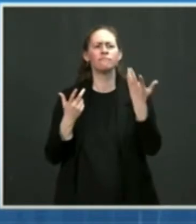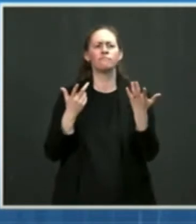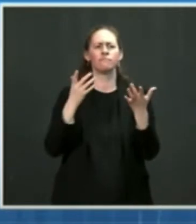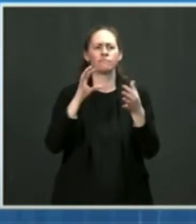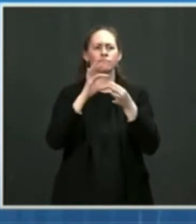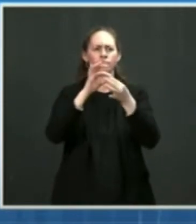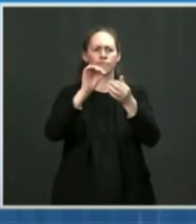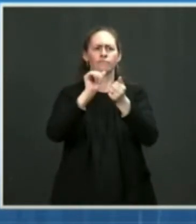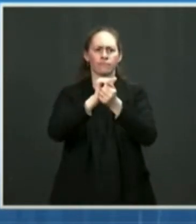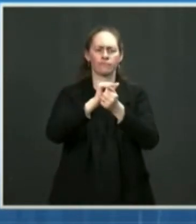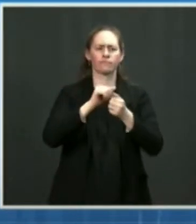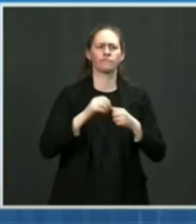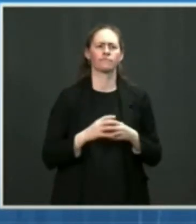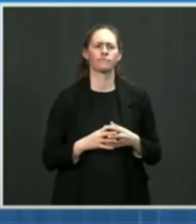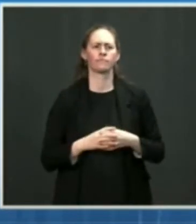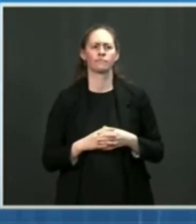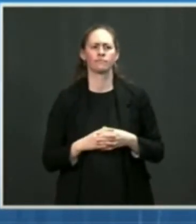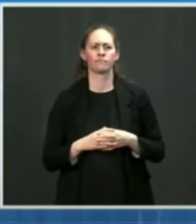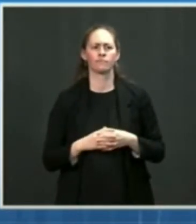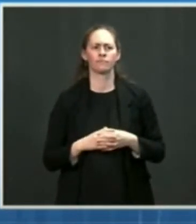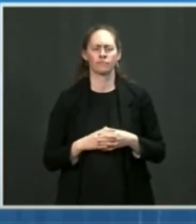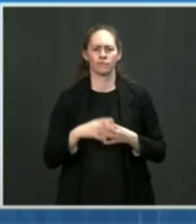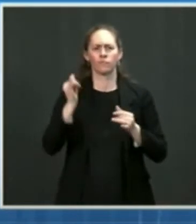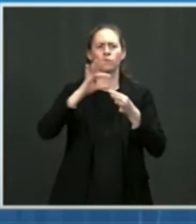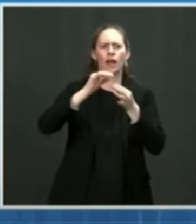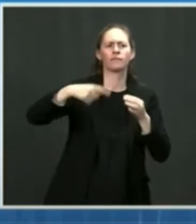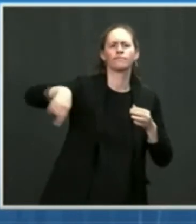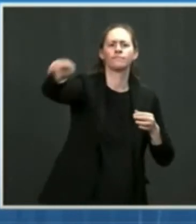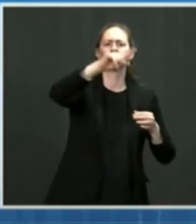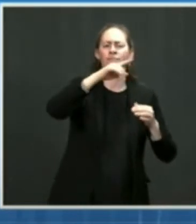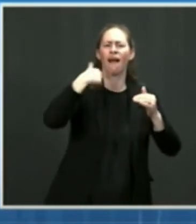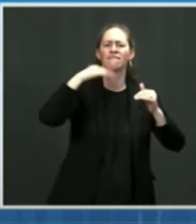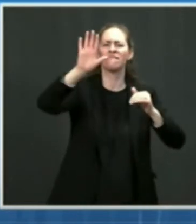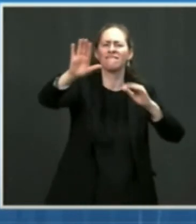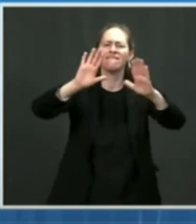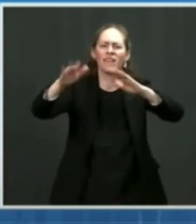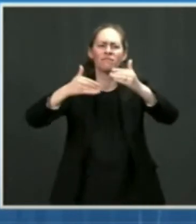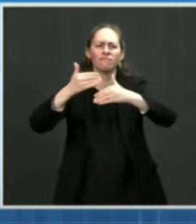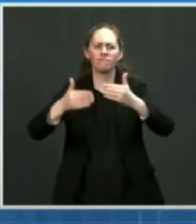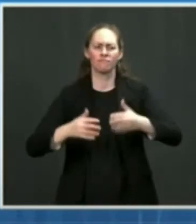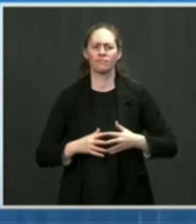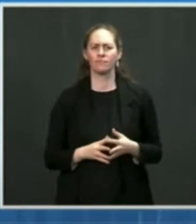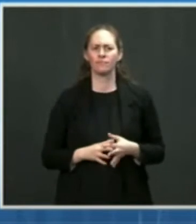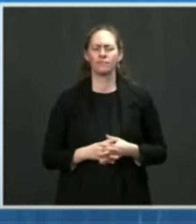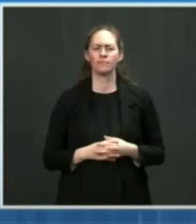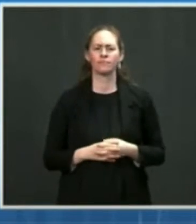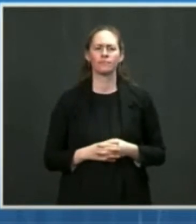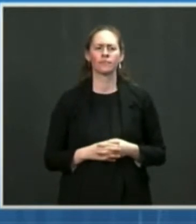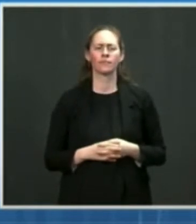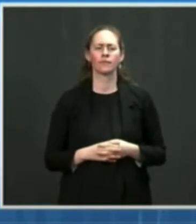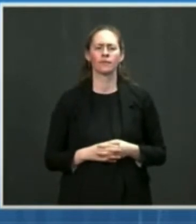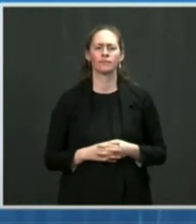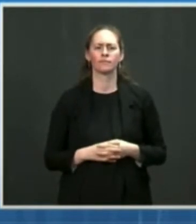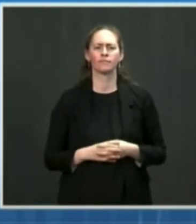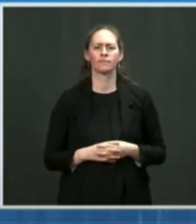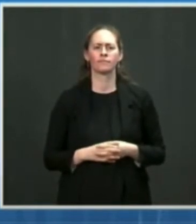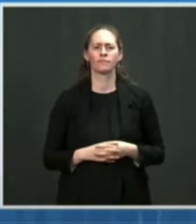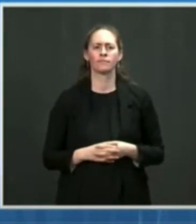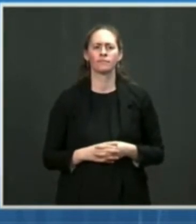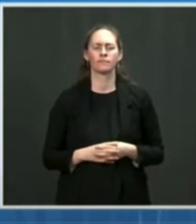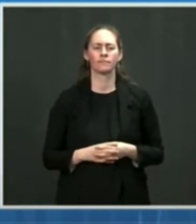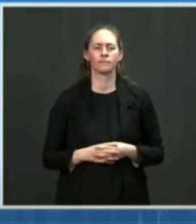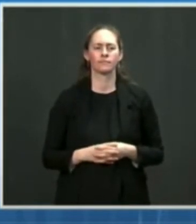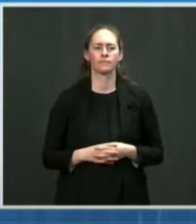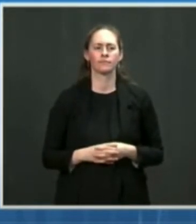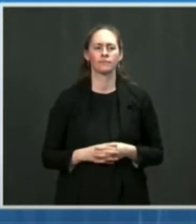Thank you. Great. So why don't we begin with Dr. Walenksy, since I think appropriately, as we've said here